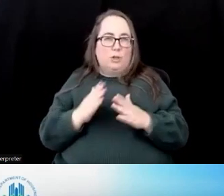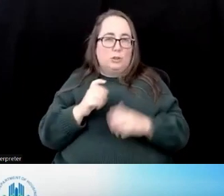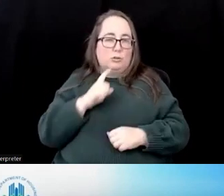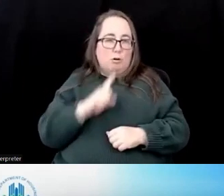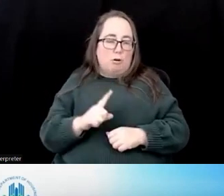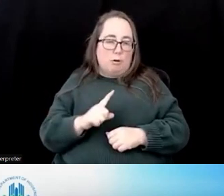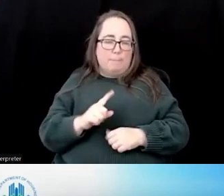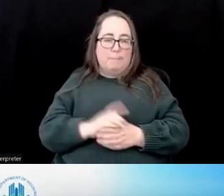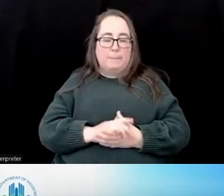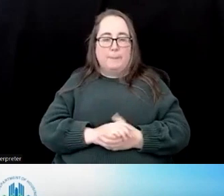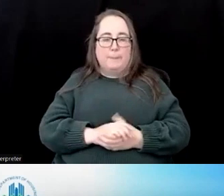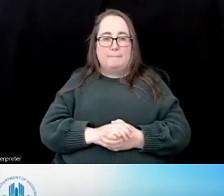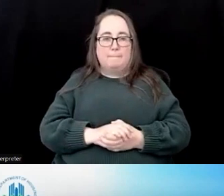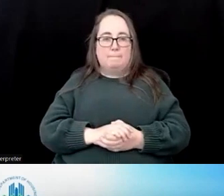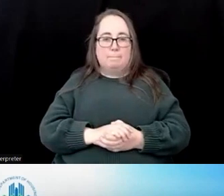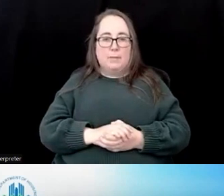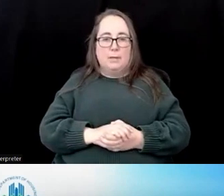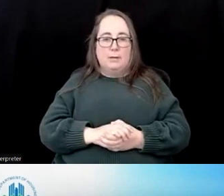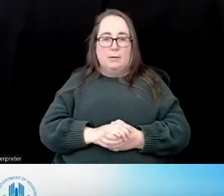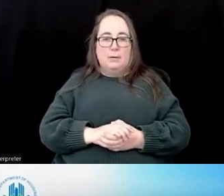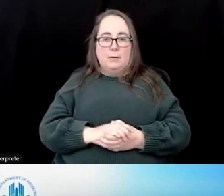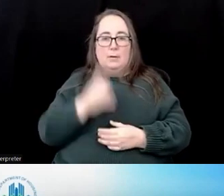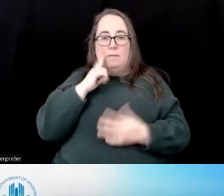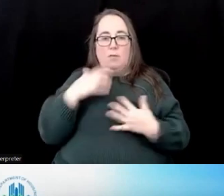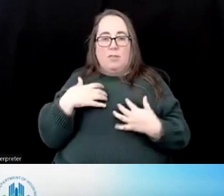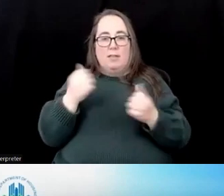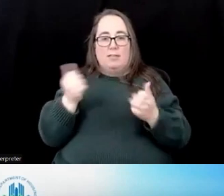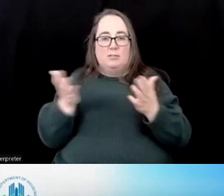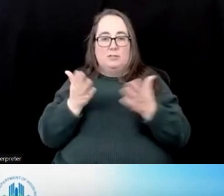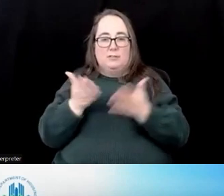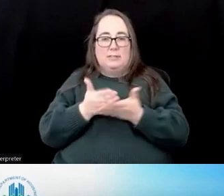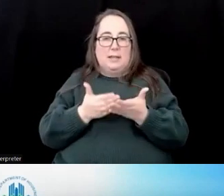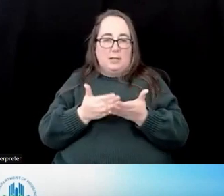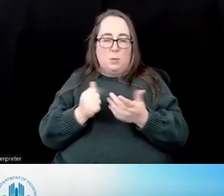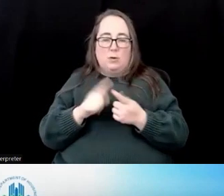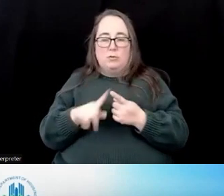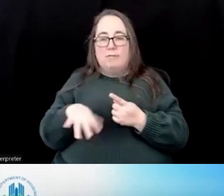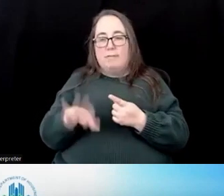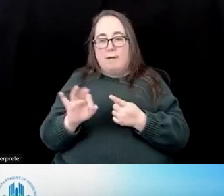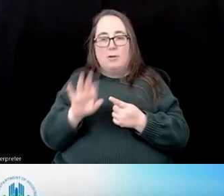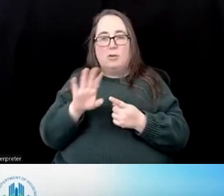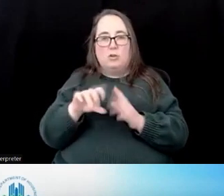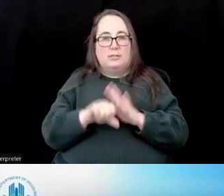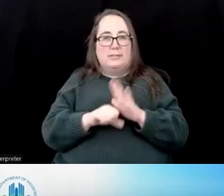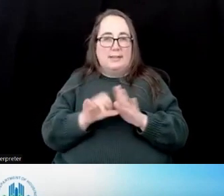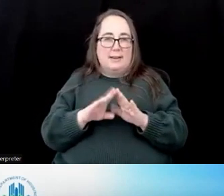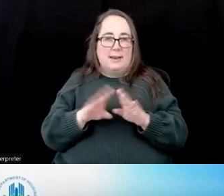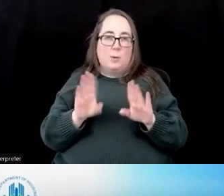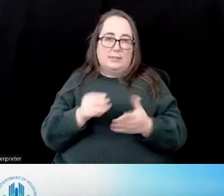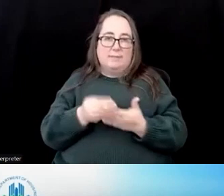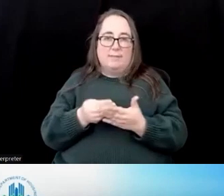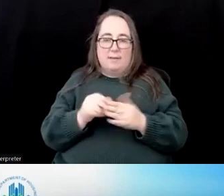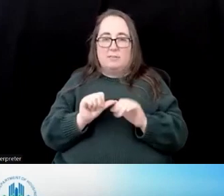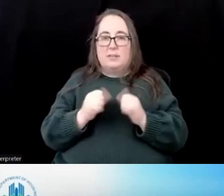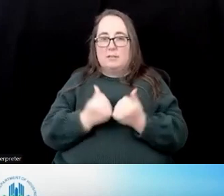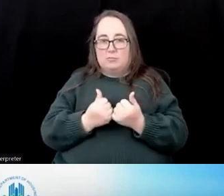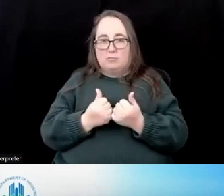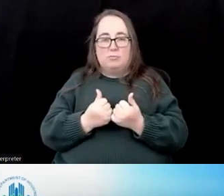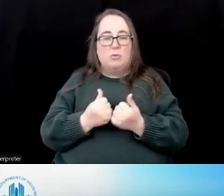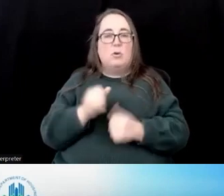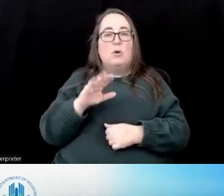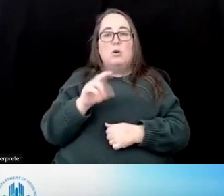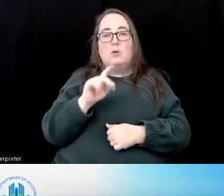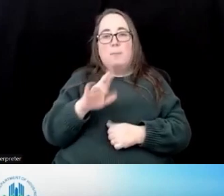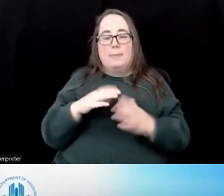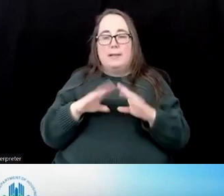on the health and services side, you want to find your state housing finance agency, your public housing